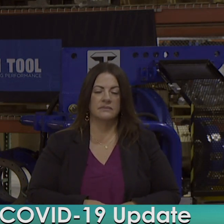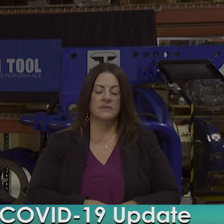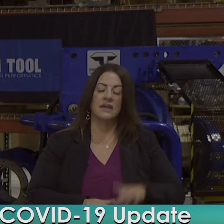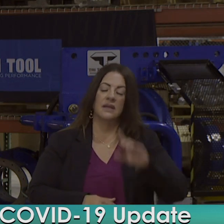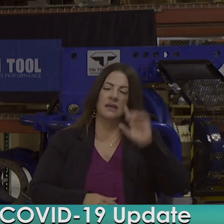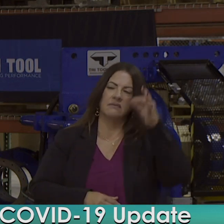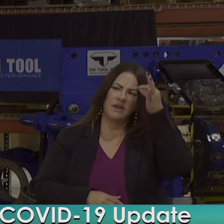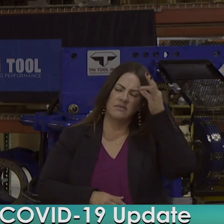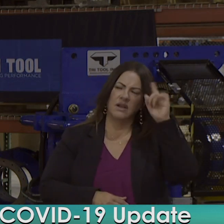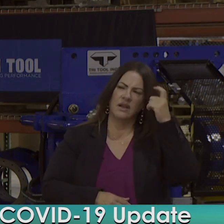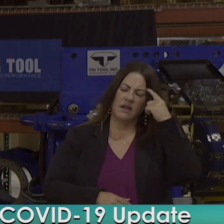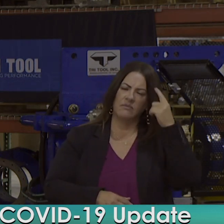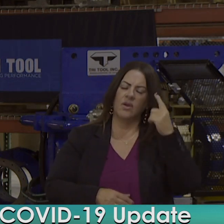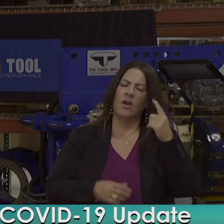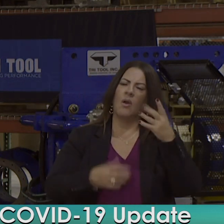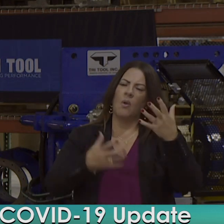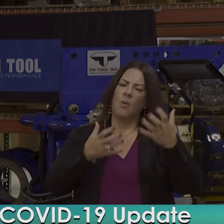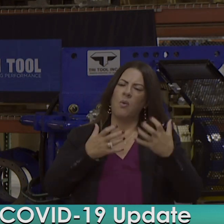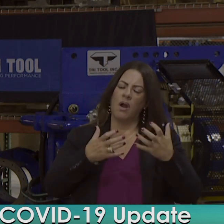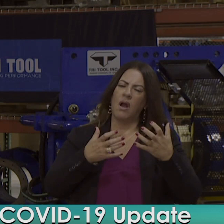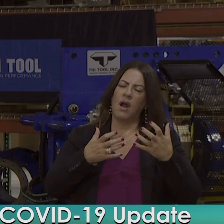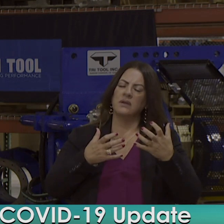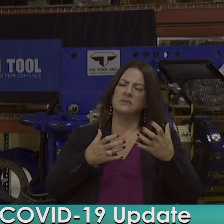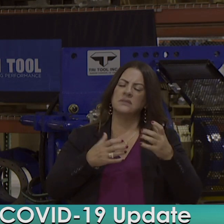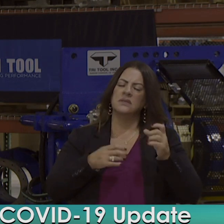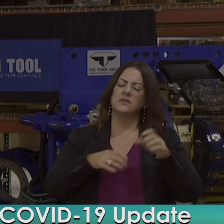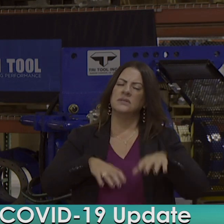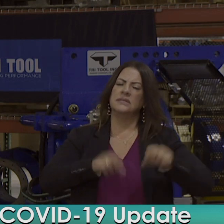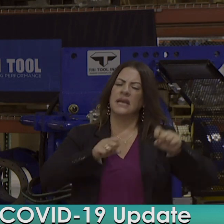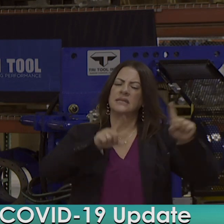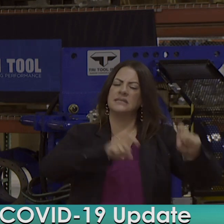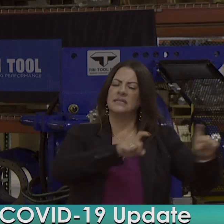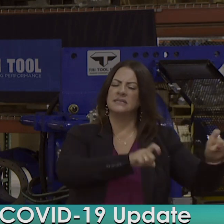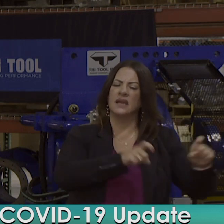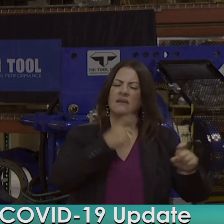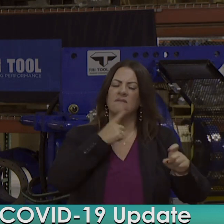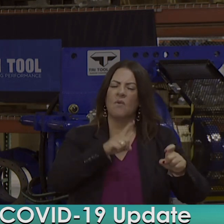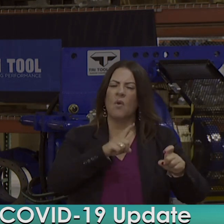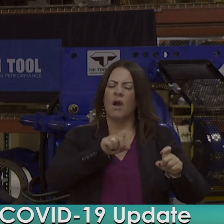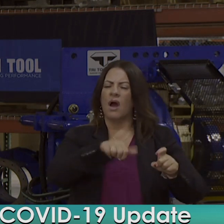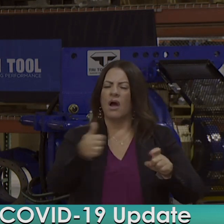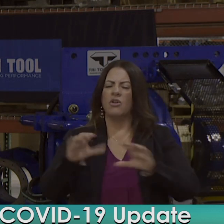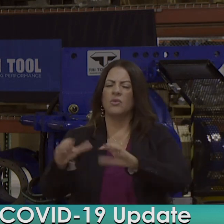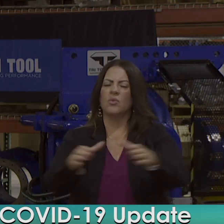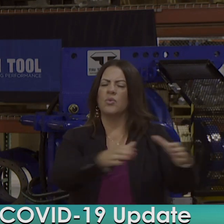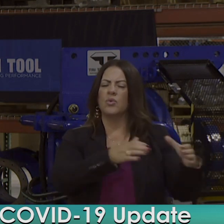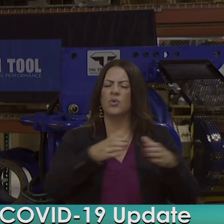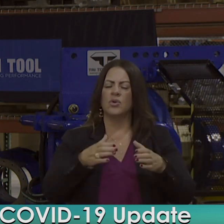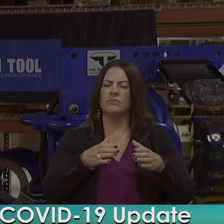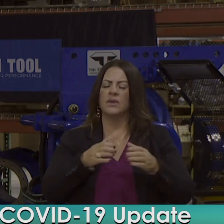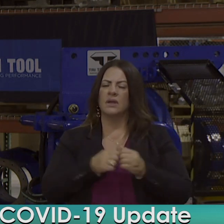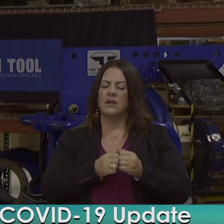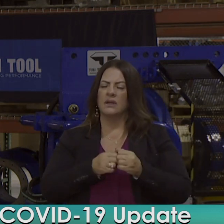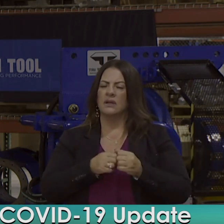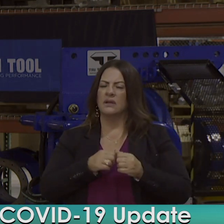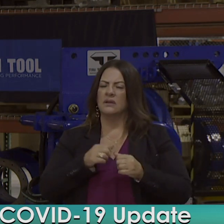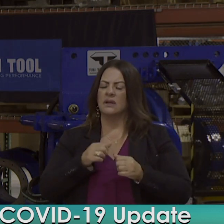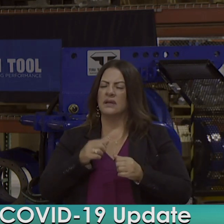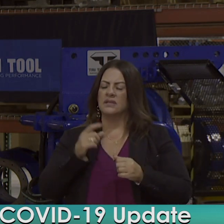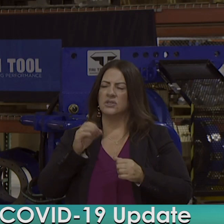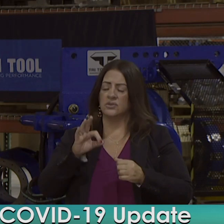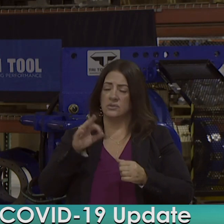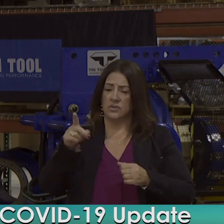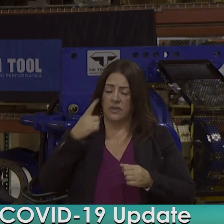pool testing, or testing groups of people together to expand the scope of testing with fewer resources. Is that something that California health officials